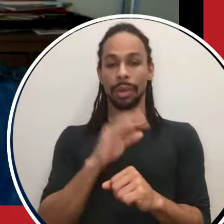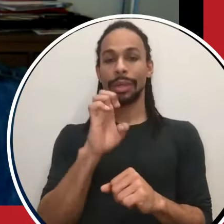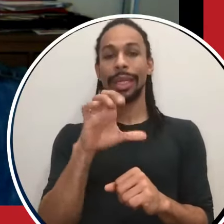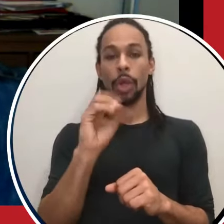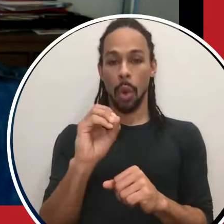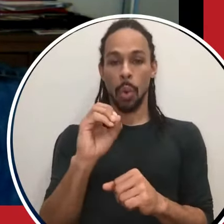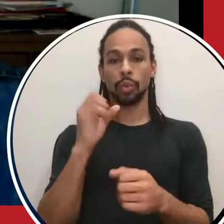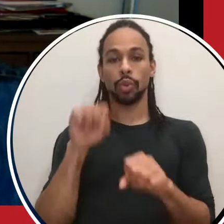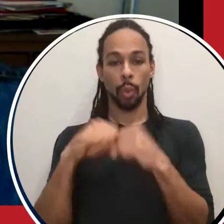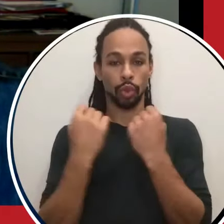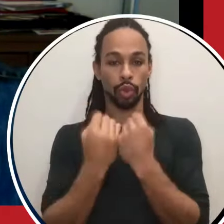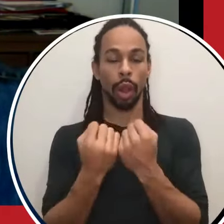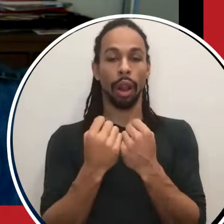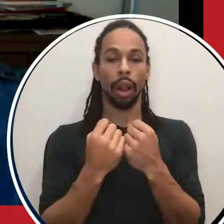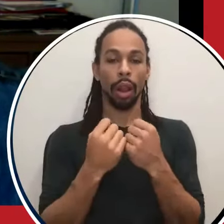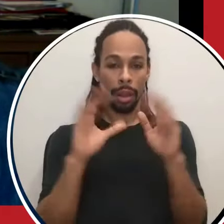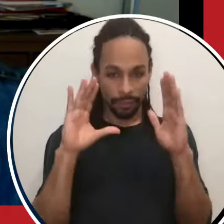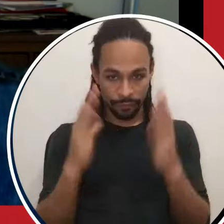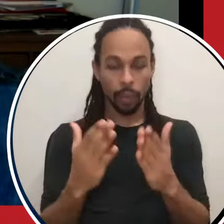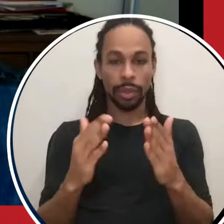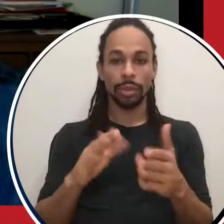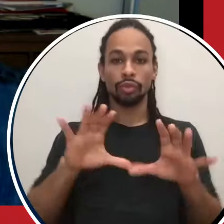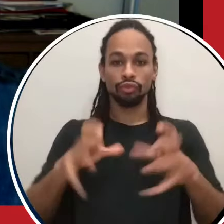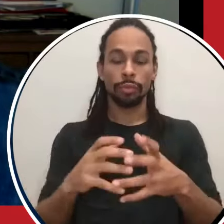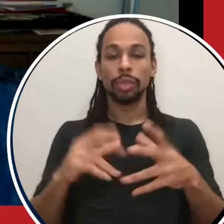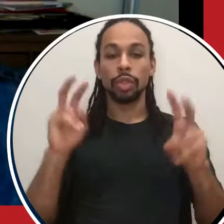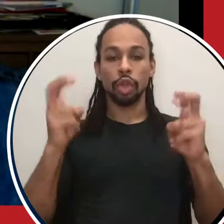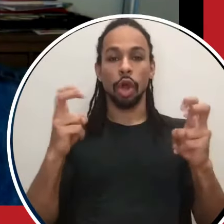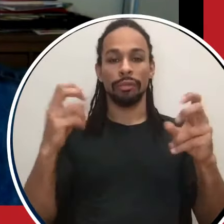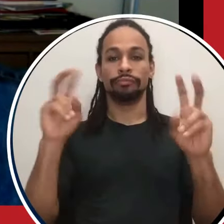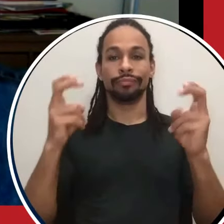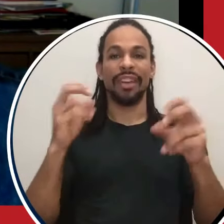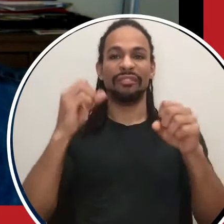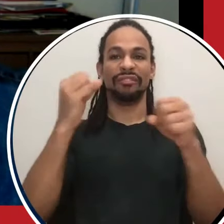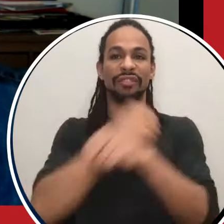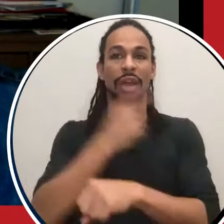Lives, making sure that, you know,